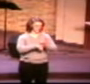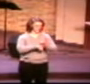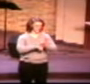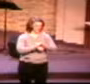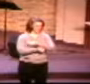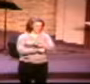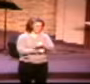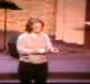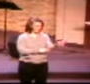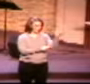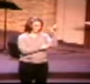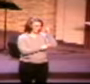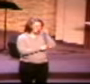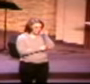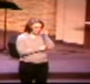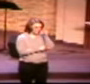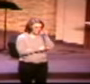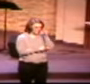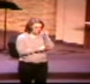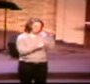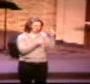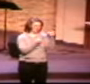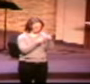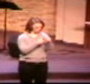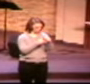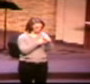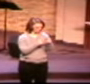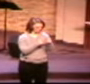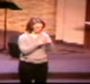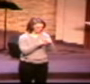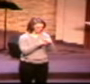You are hearing a word.